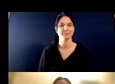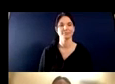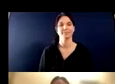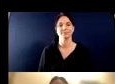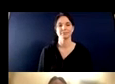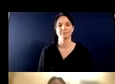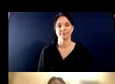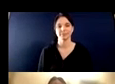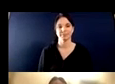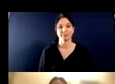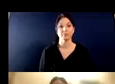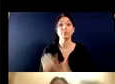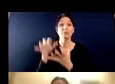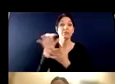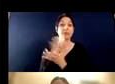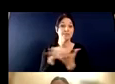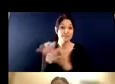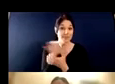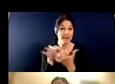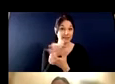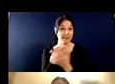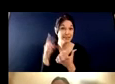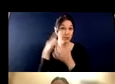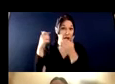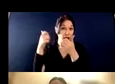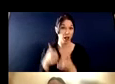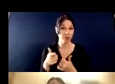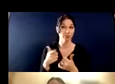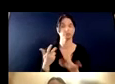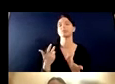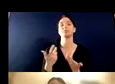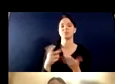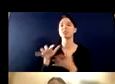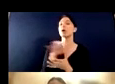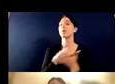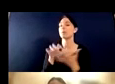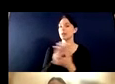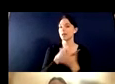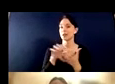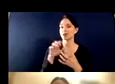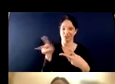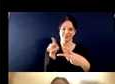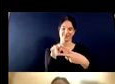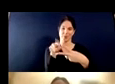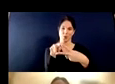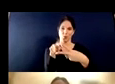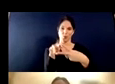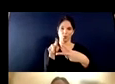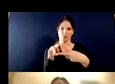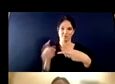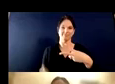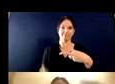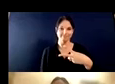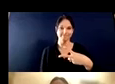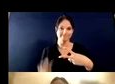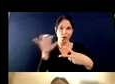And a mixed hearing loss is a combination of a bone conduction and air conduction